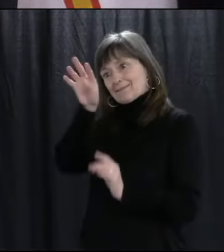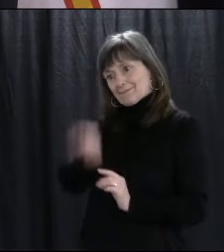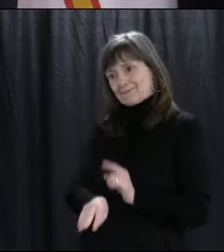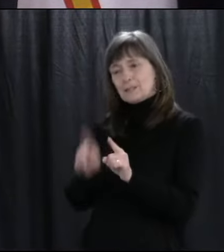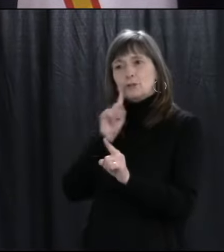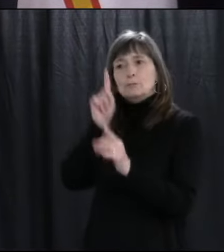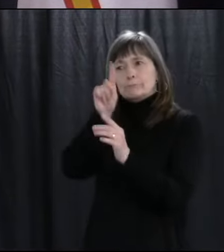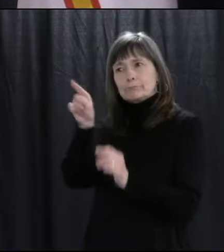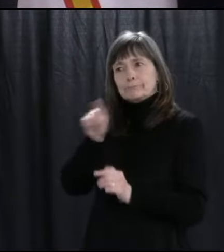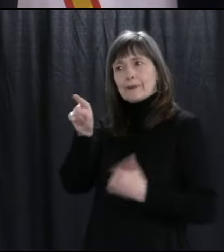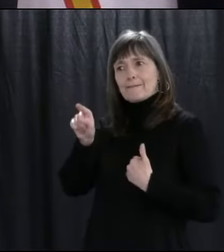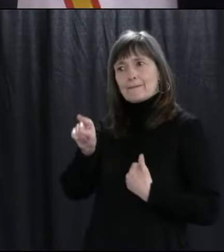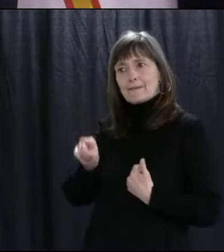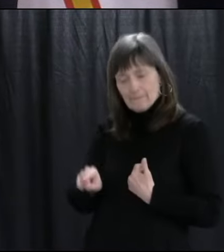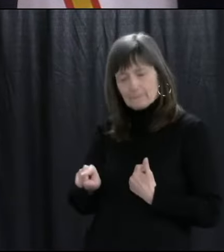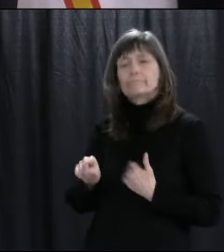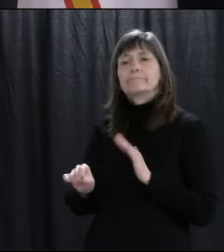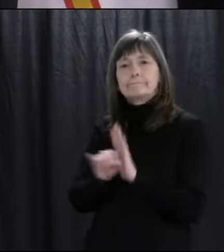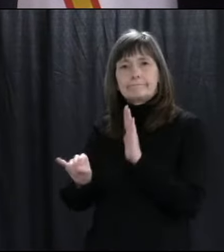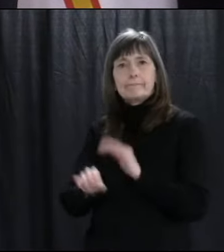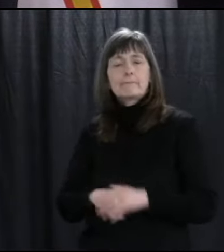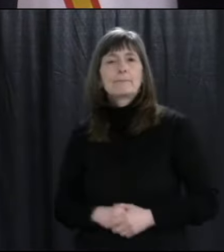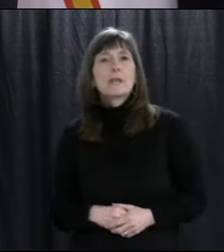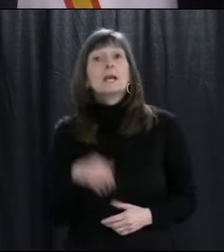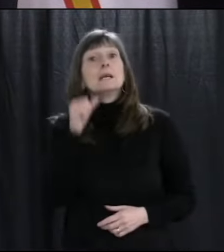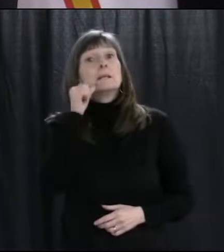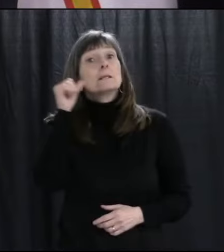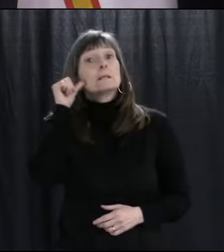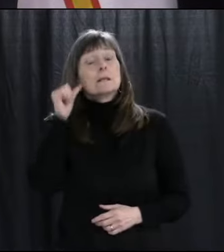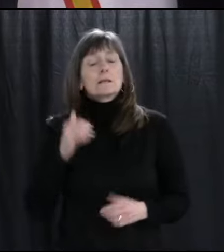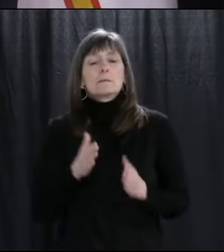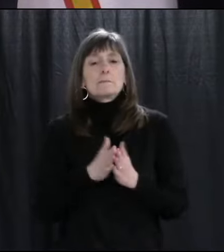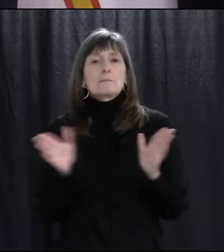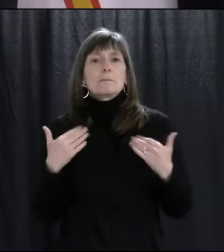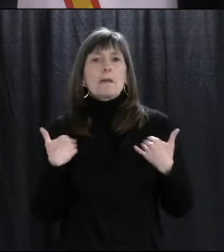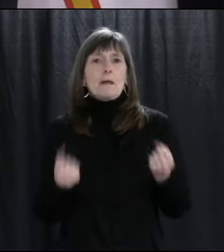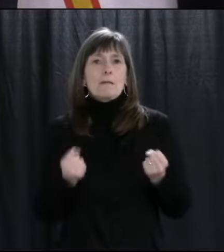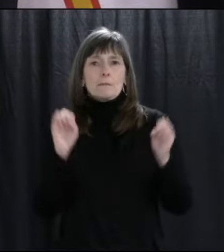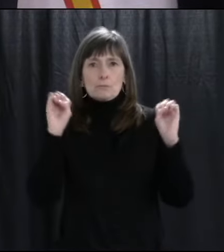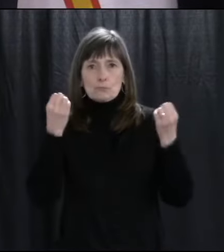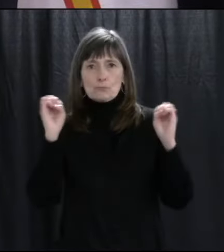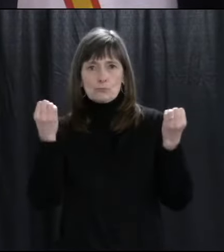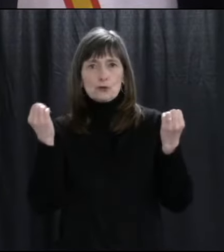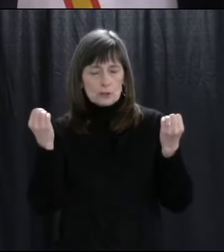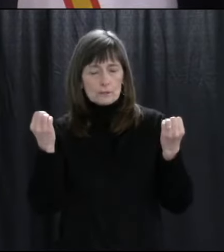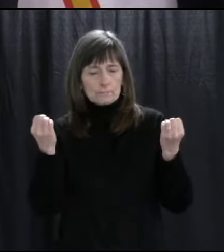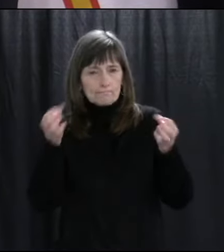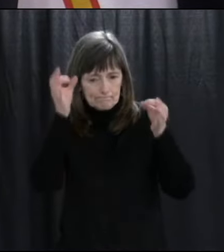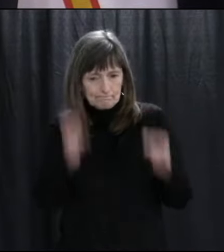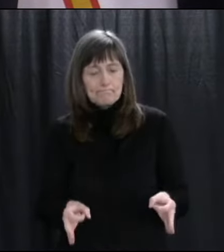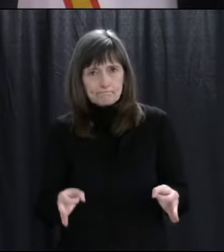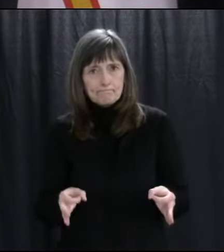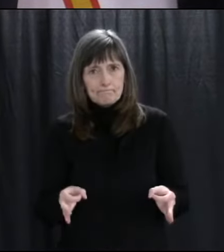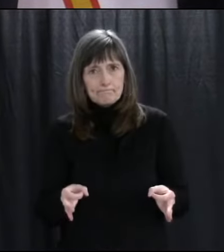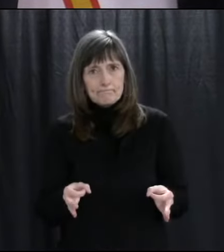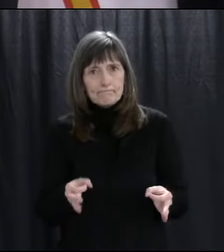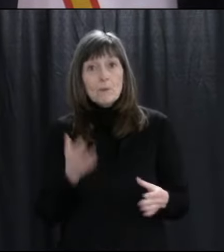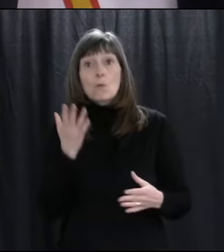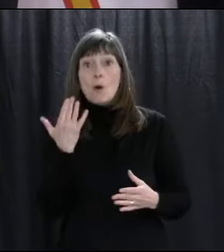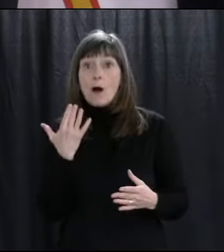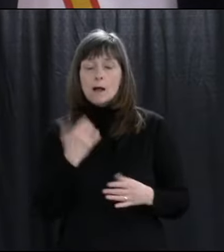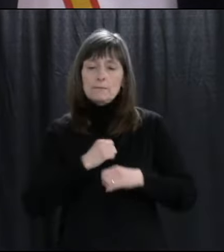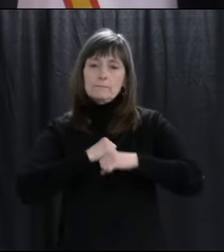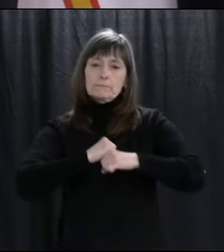Yesterday, we declared a public health emergency. We did so to ensure we could put measures in place to help protect the health of our